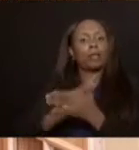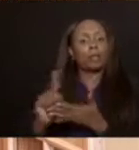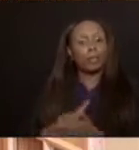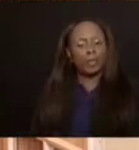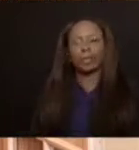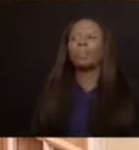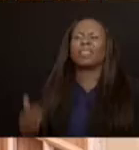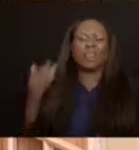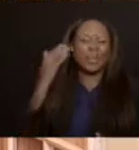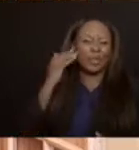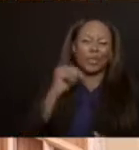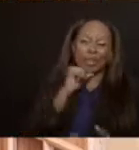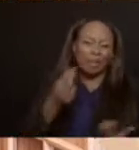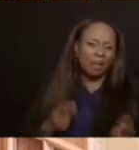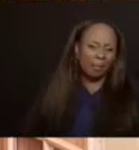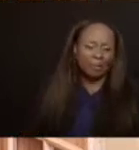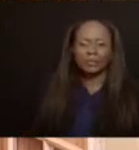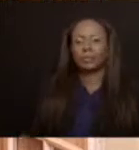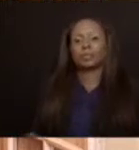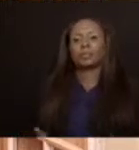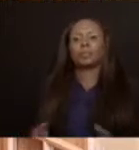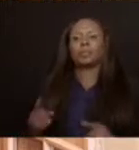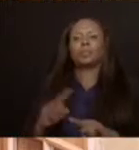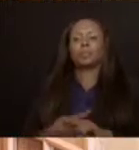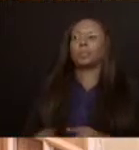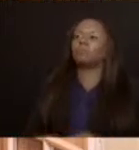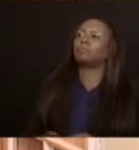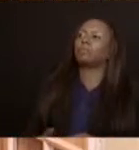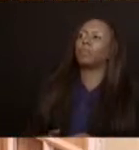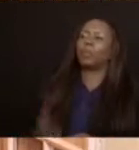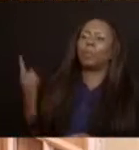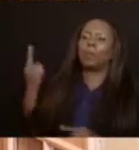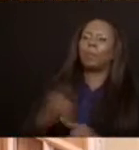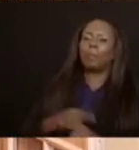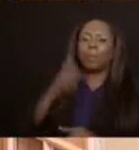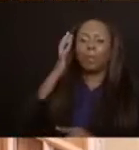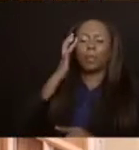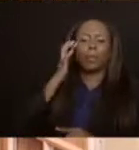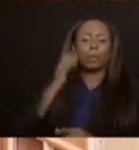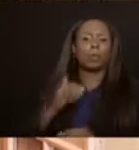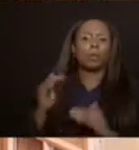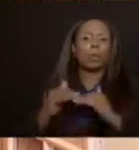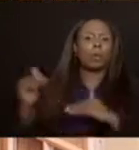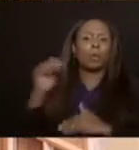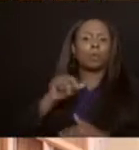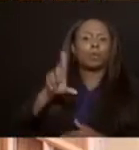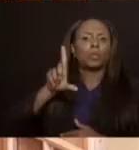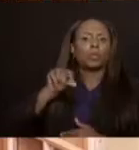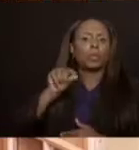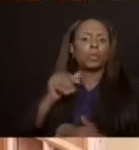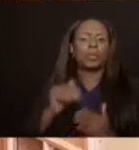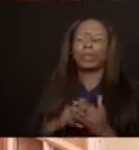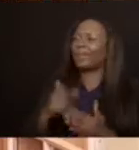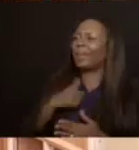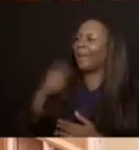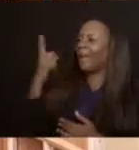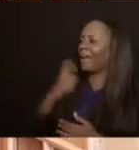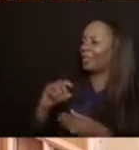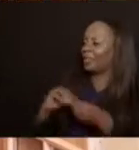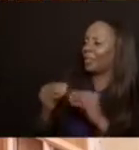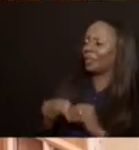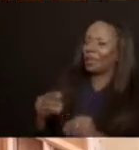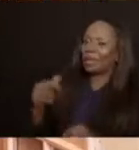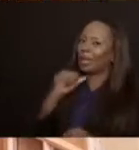the 10,000 per week, believe you me, in the last month we have done more than 20,000. I asked them for the figures before I came, but I didn't get